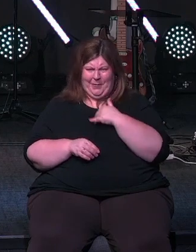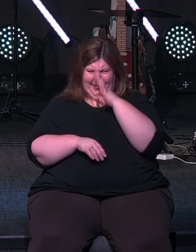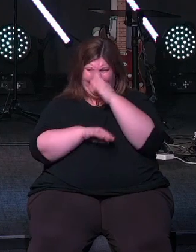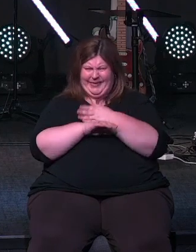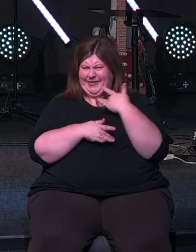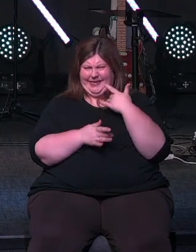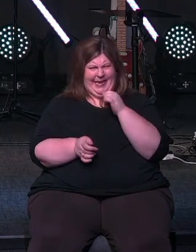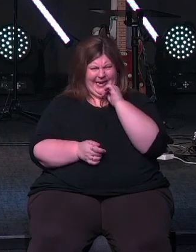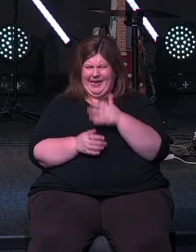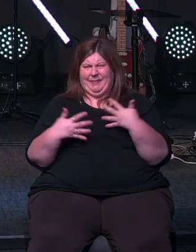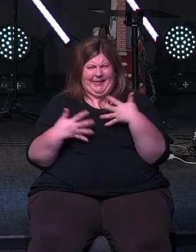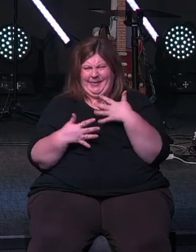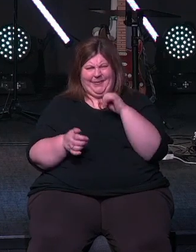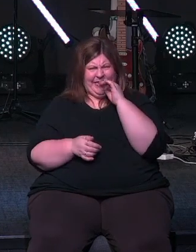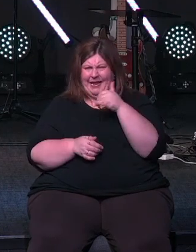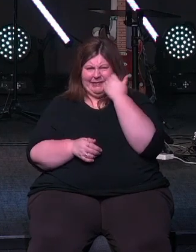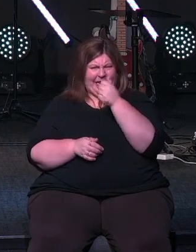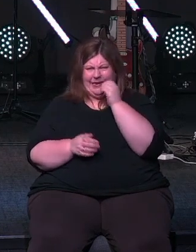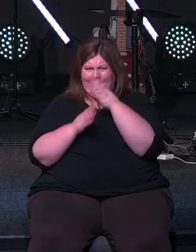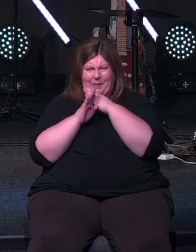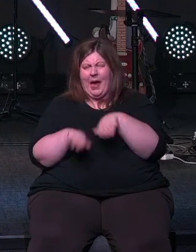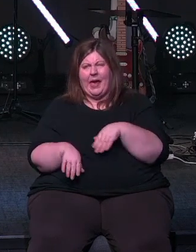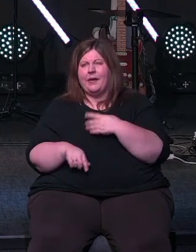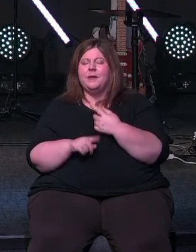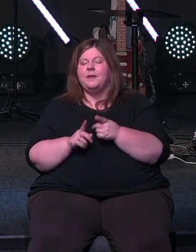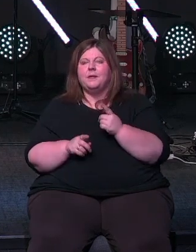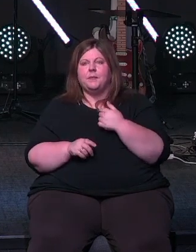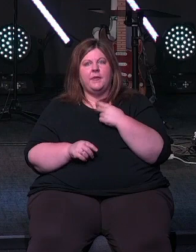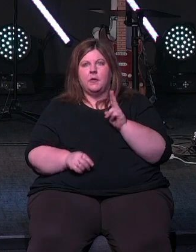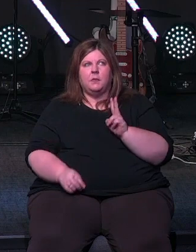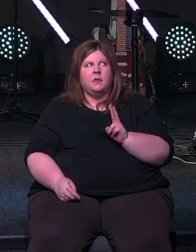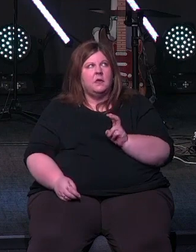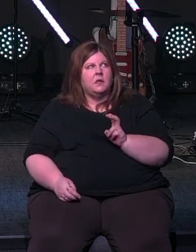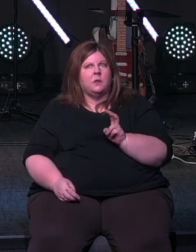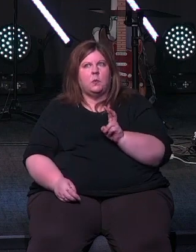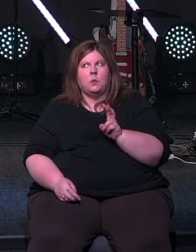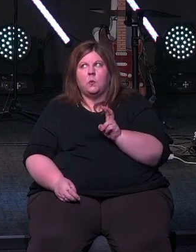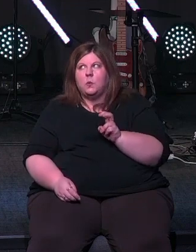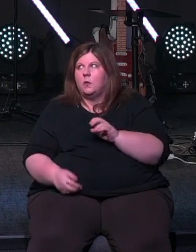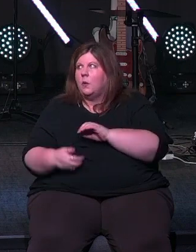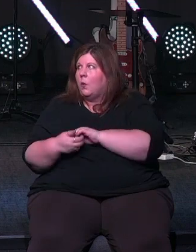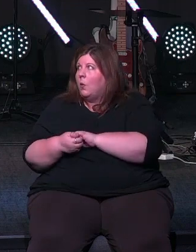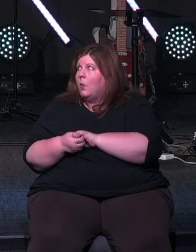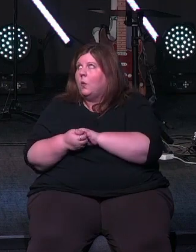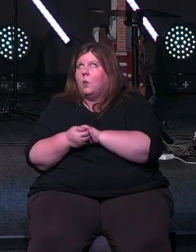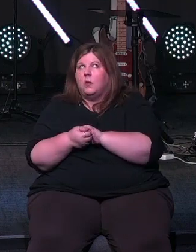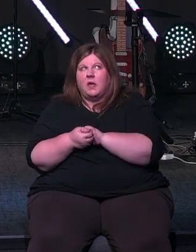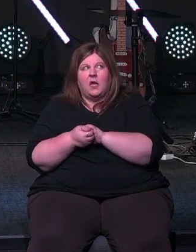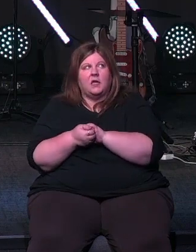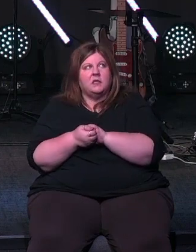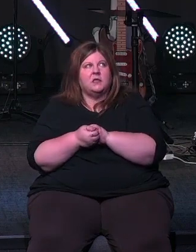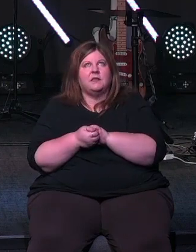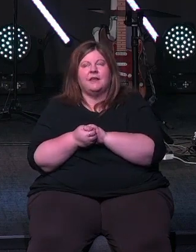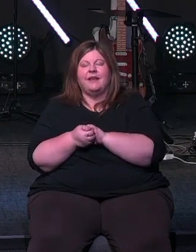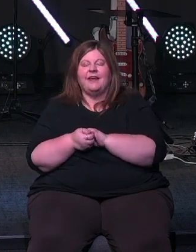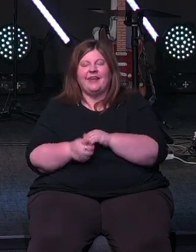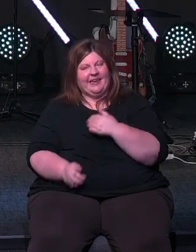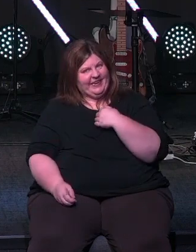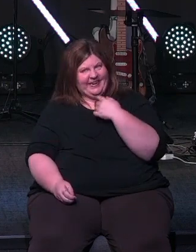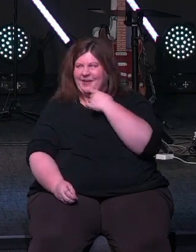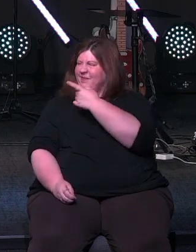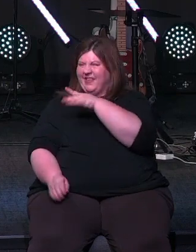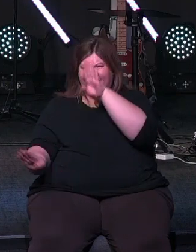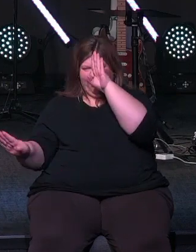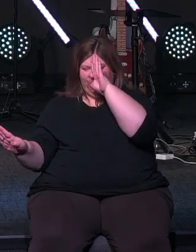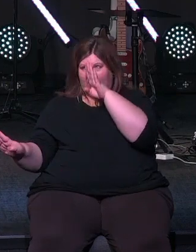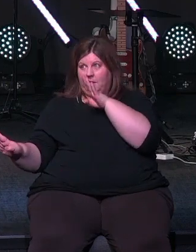timid or shy. They're not quiet. They come in. They're so quiet. They're holding the hands. They're staying close. And I'm saying to a bunch of the